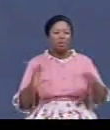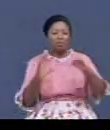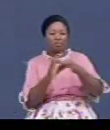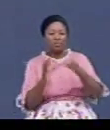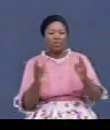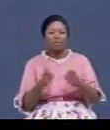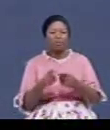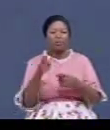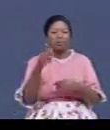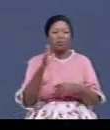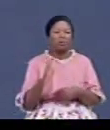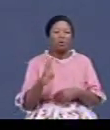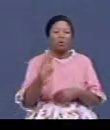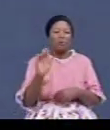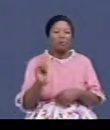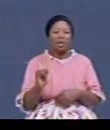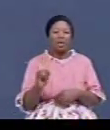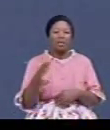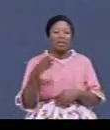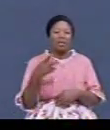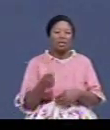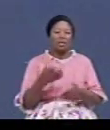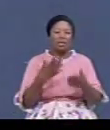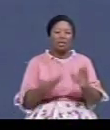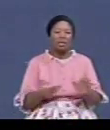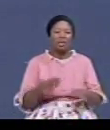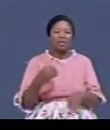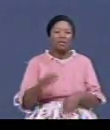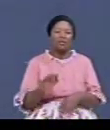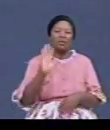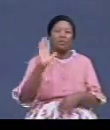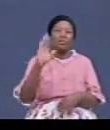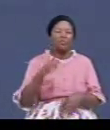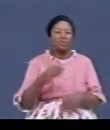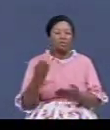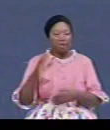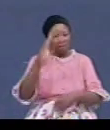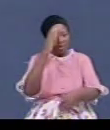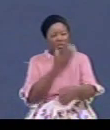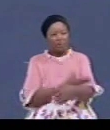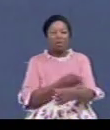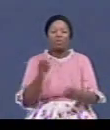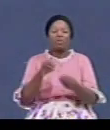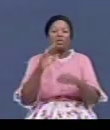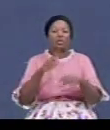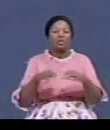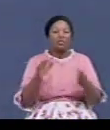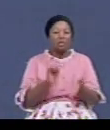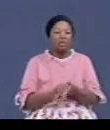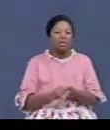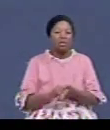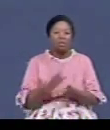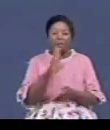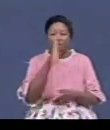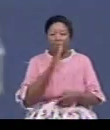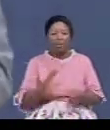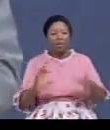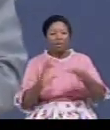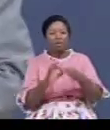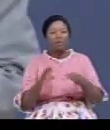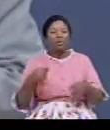God by the death of his son, much more being reconciled, we shall